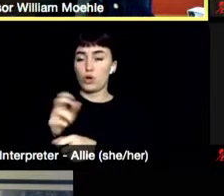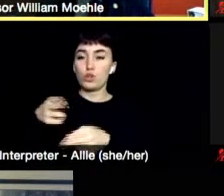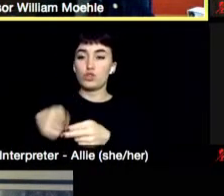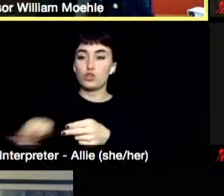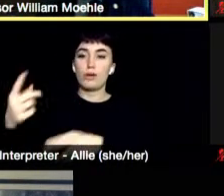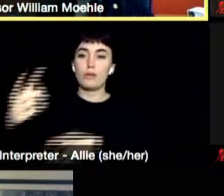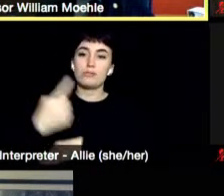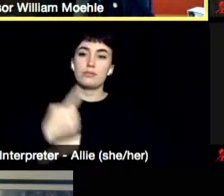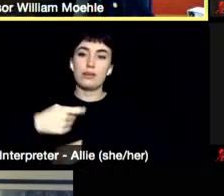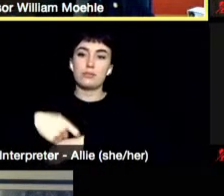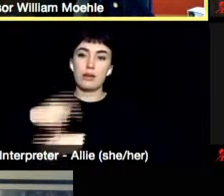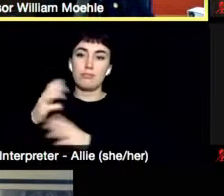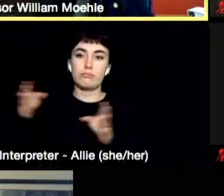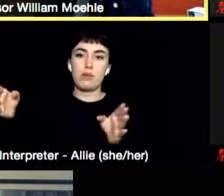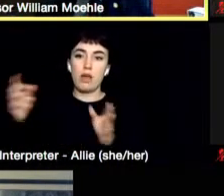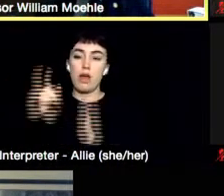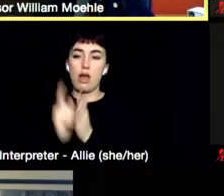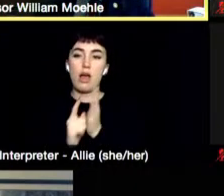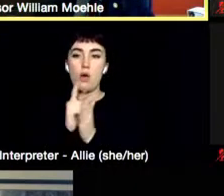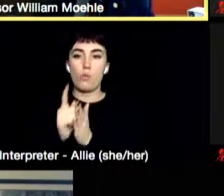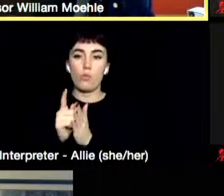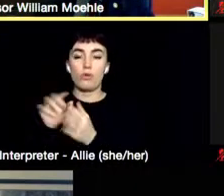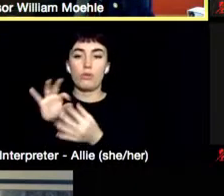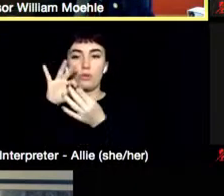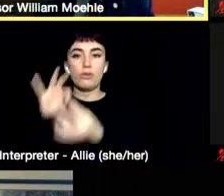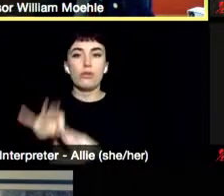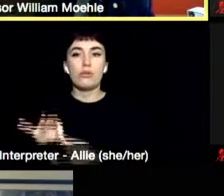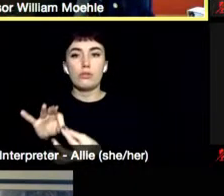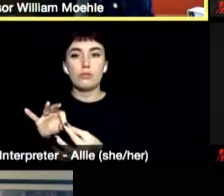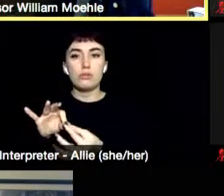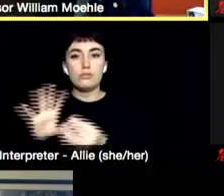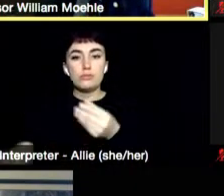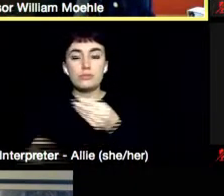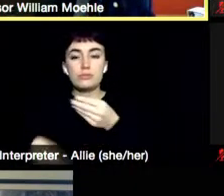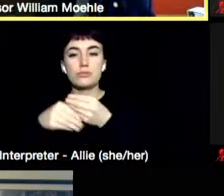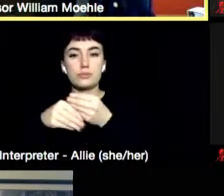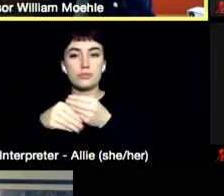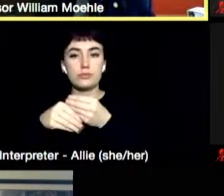daytime hours, largely relates to the additional